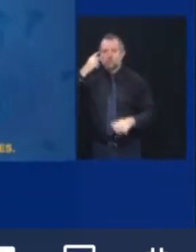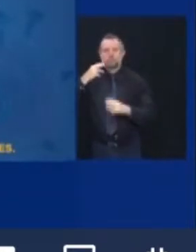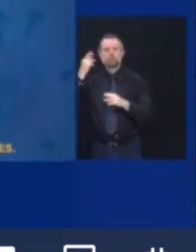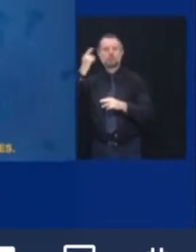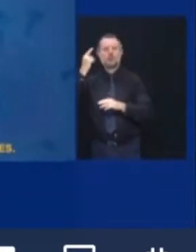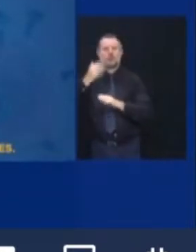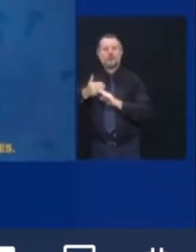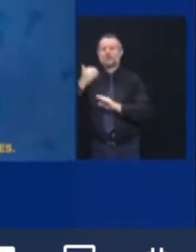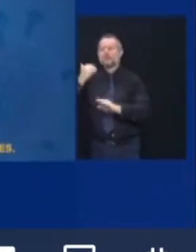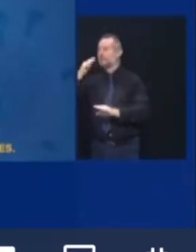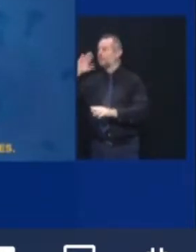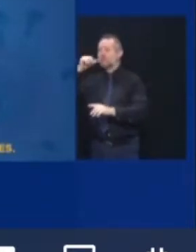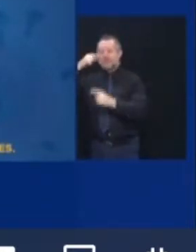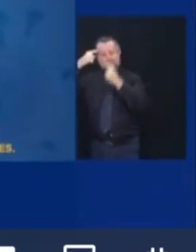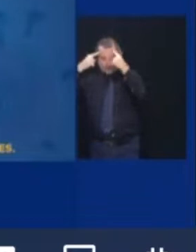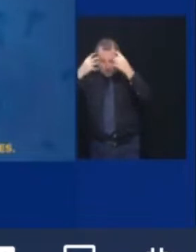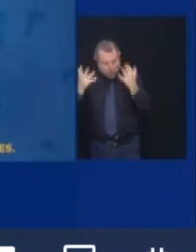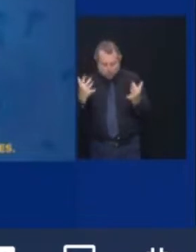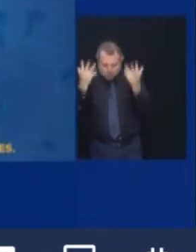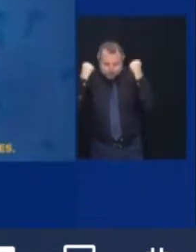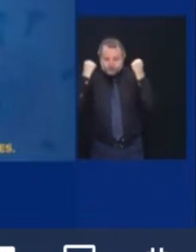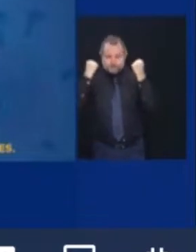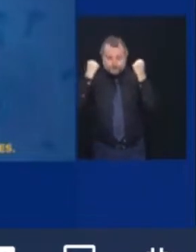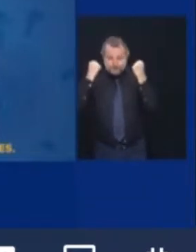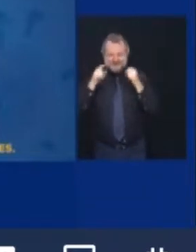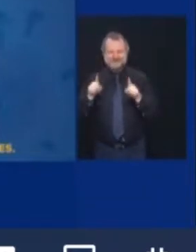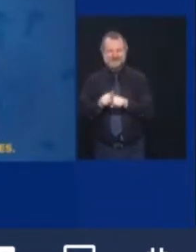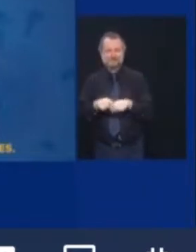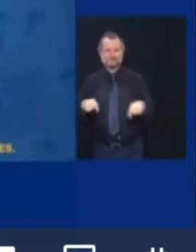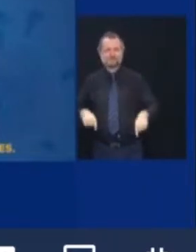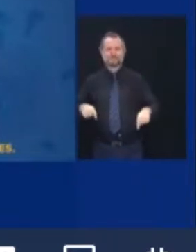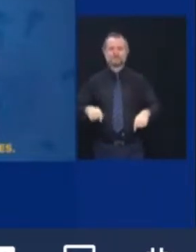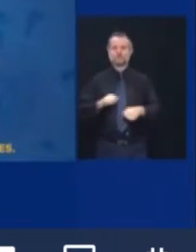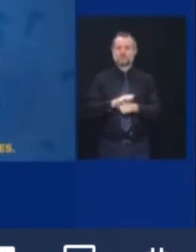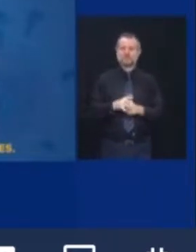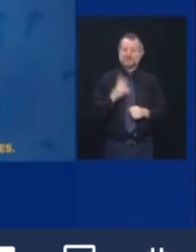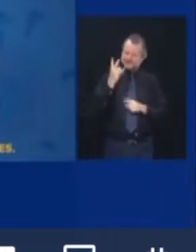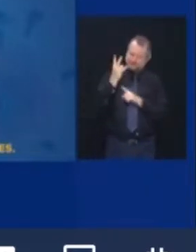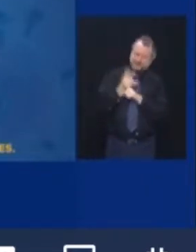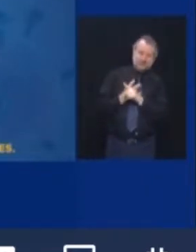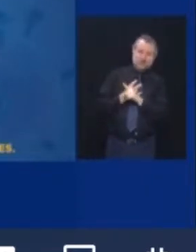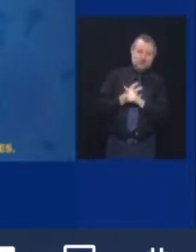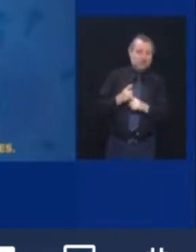But 7 months of adrenaline is a long time.